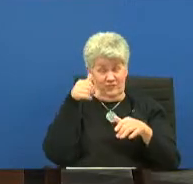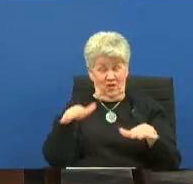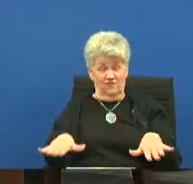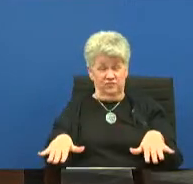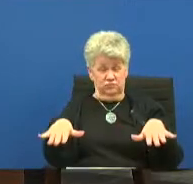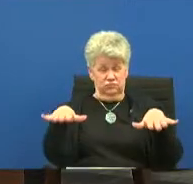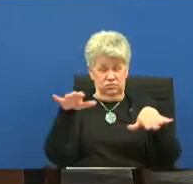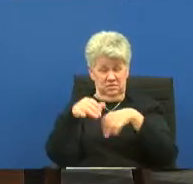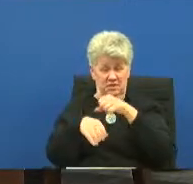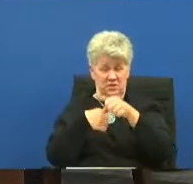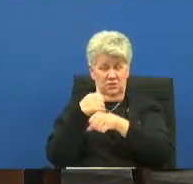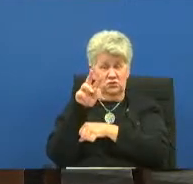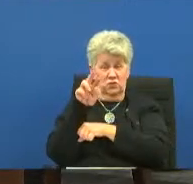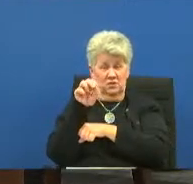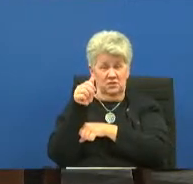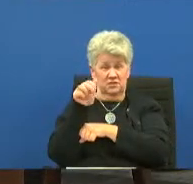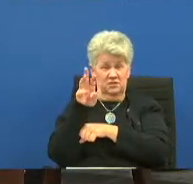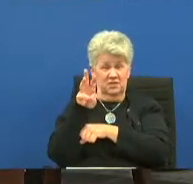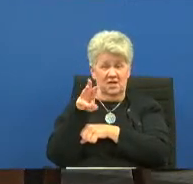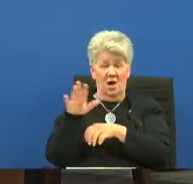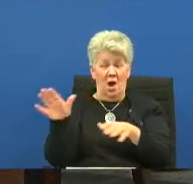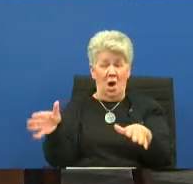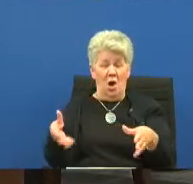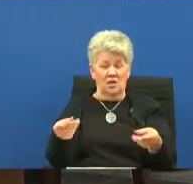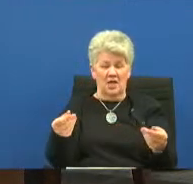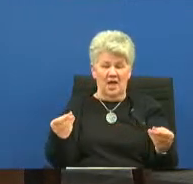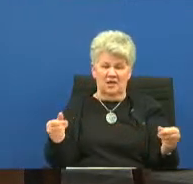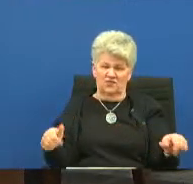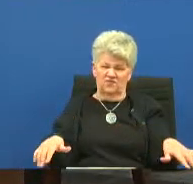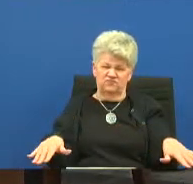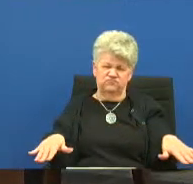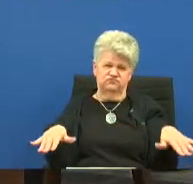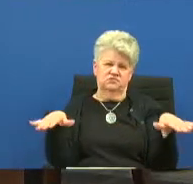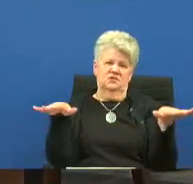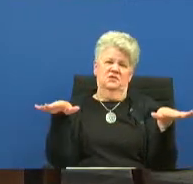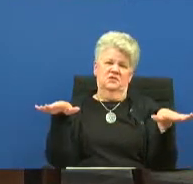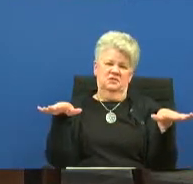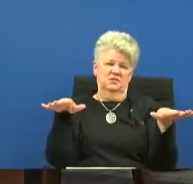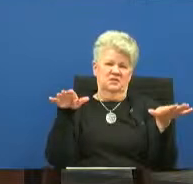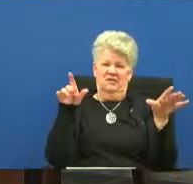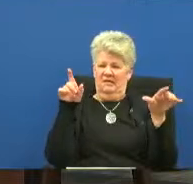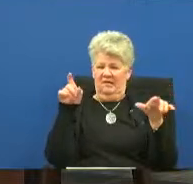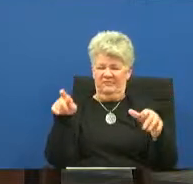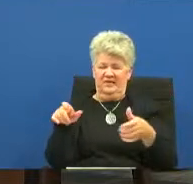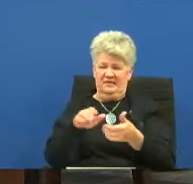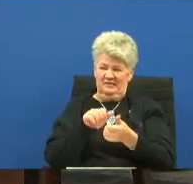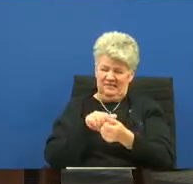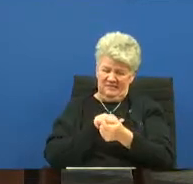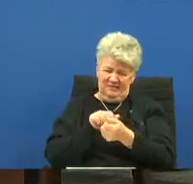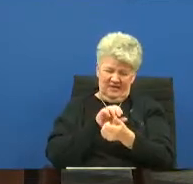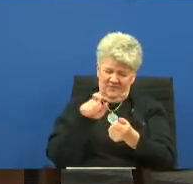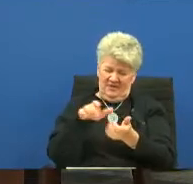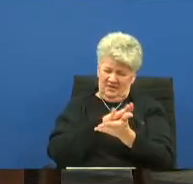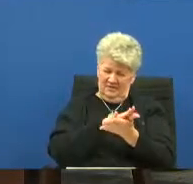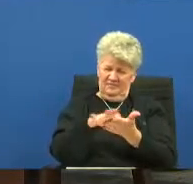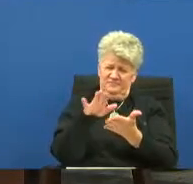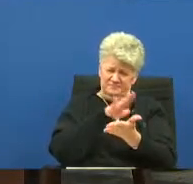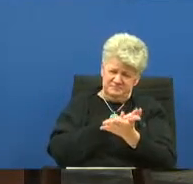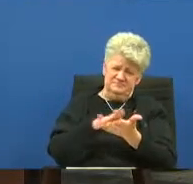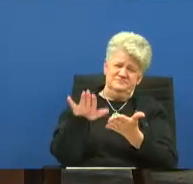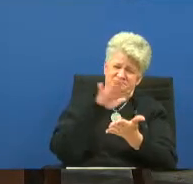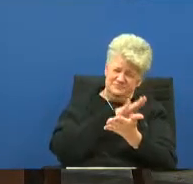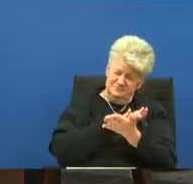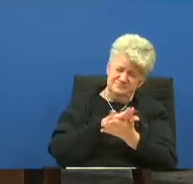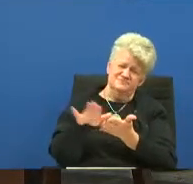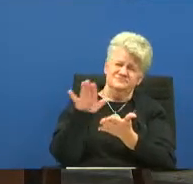in 2016, the entire property was flooded. And so we cleaned off all the mobile homes that were there. Because